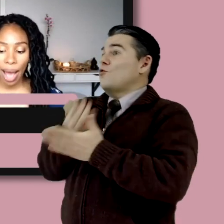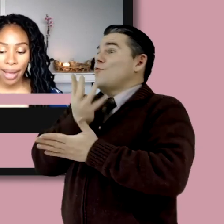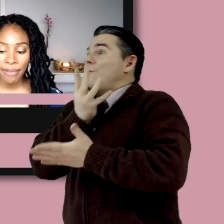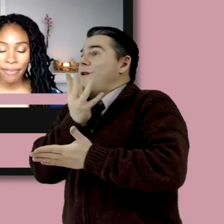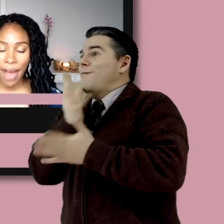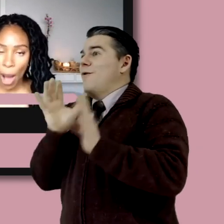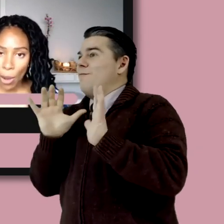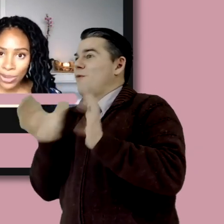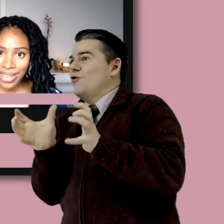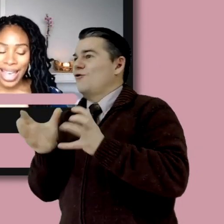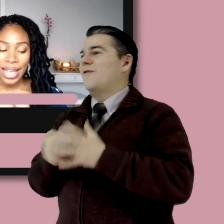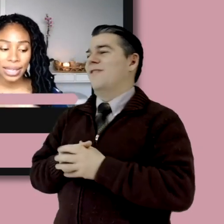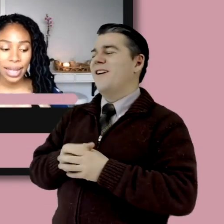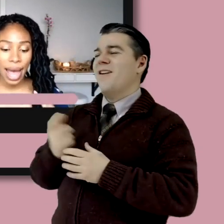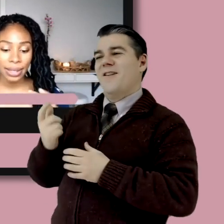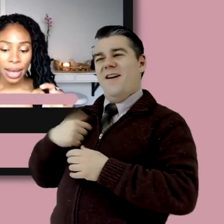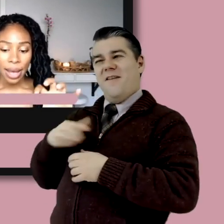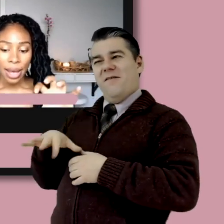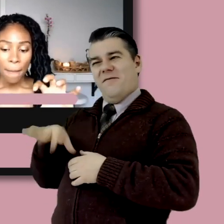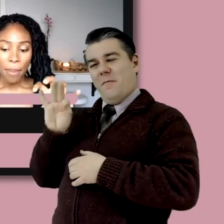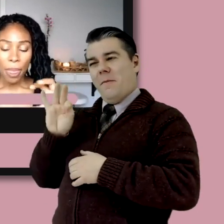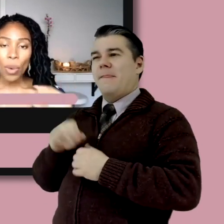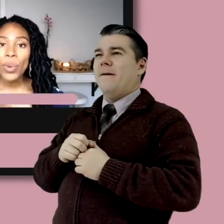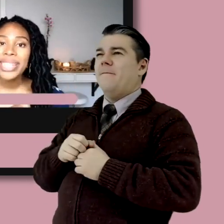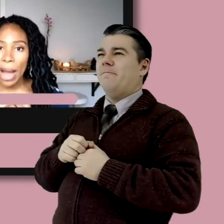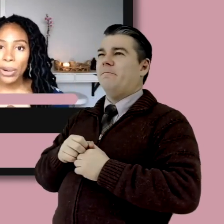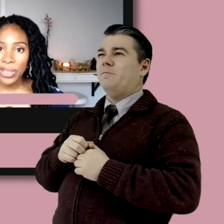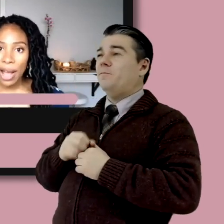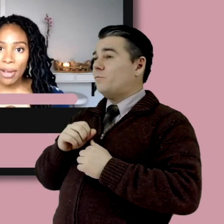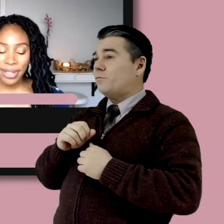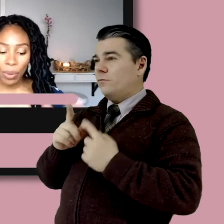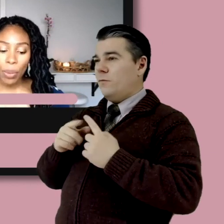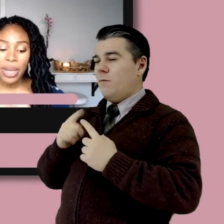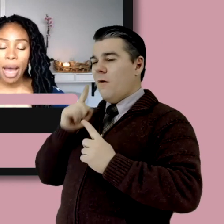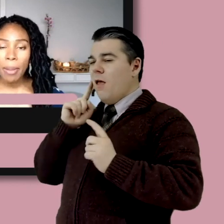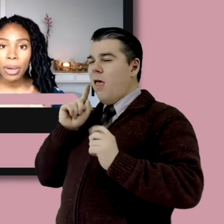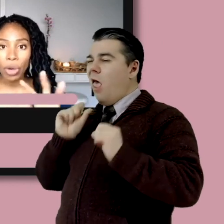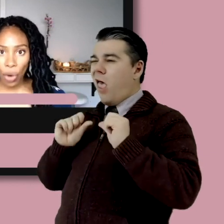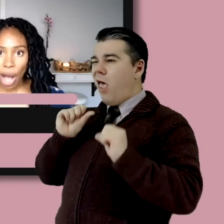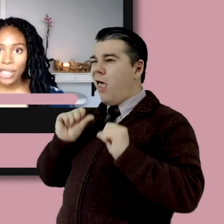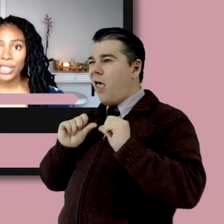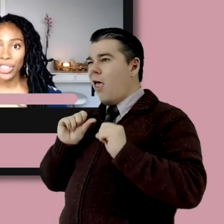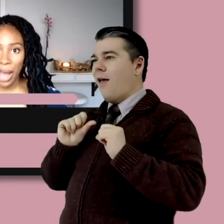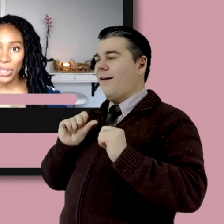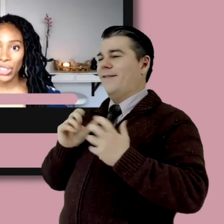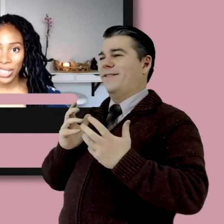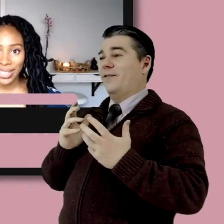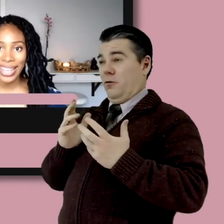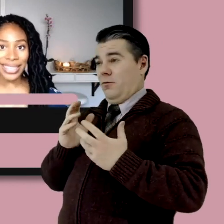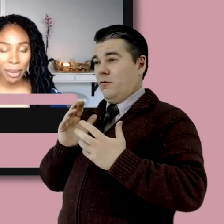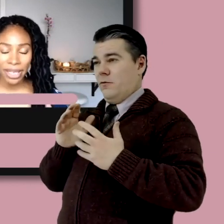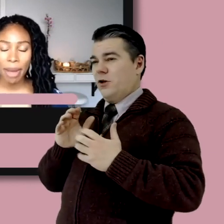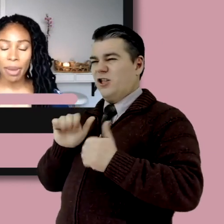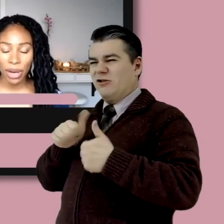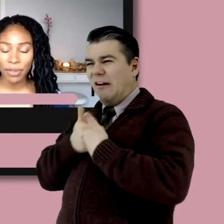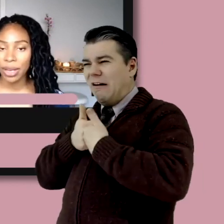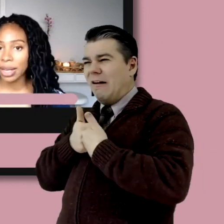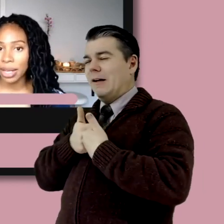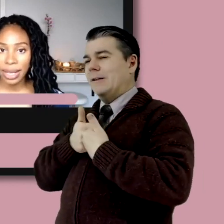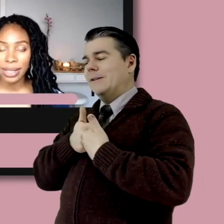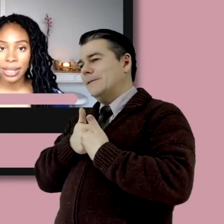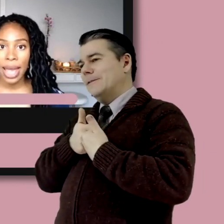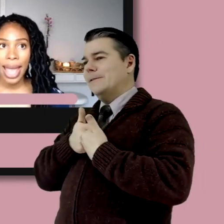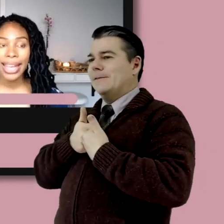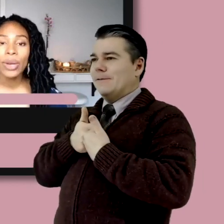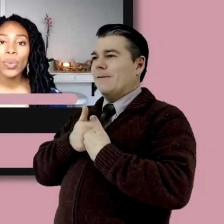what I found is that when we doubt ourselves, like when we come across challenges in tummy time and breastfeeding